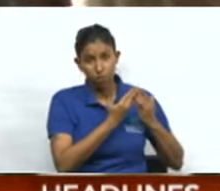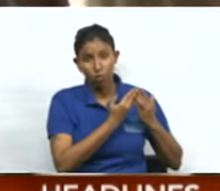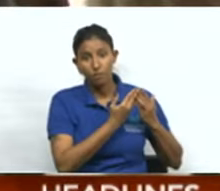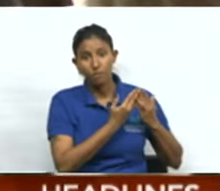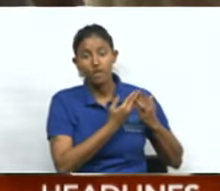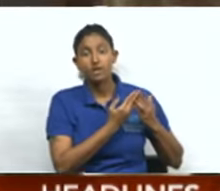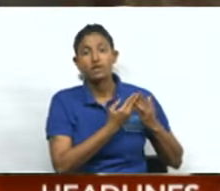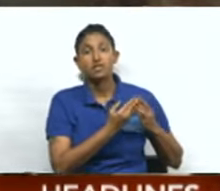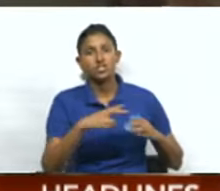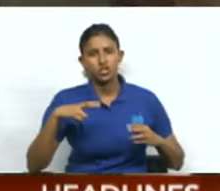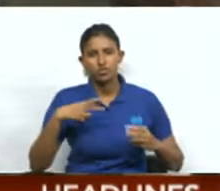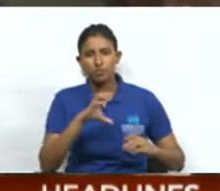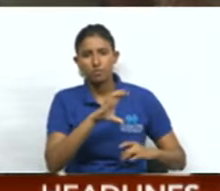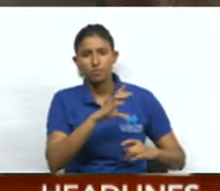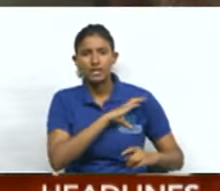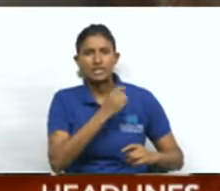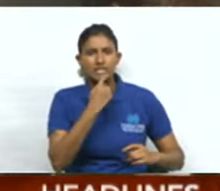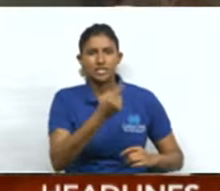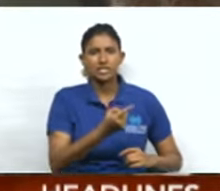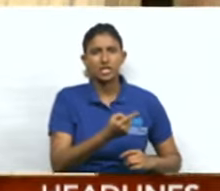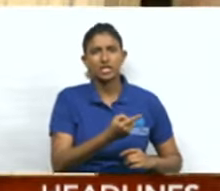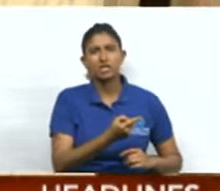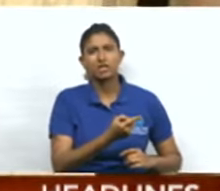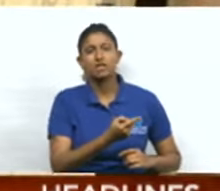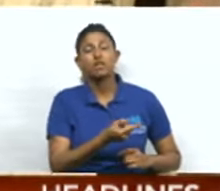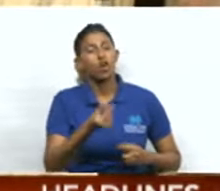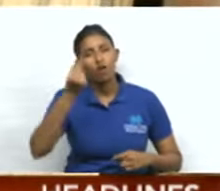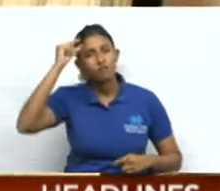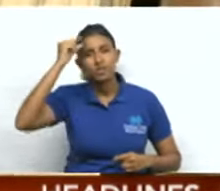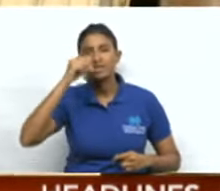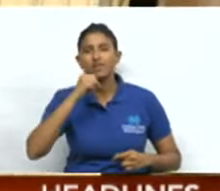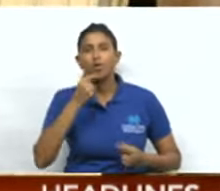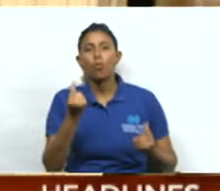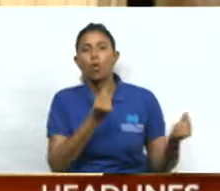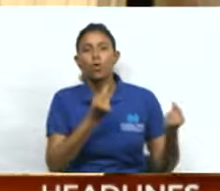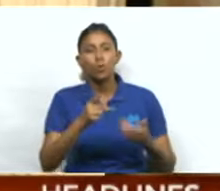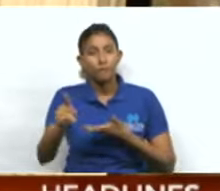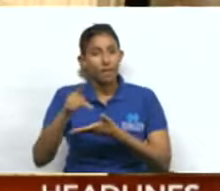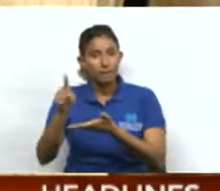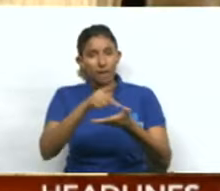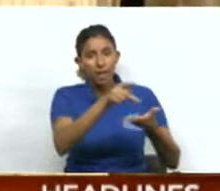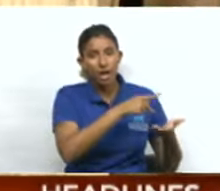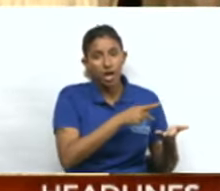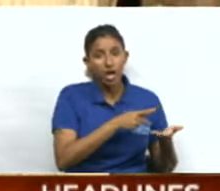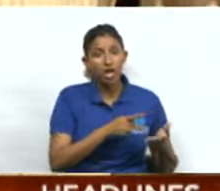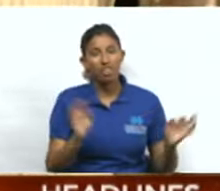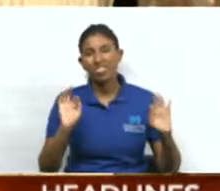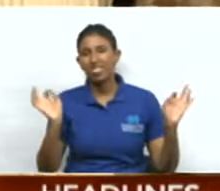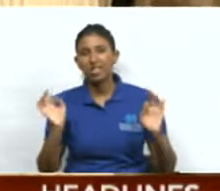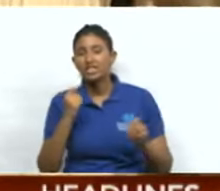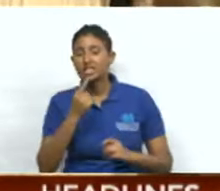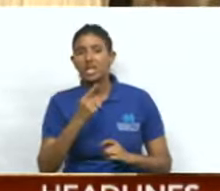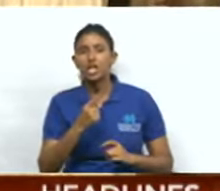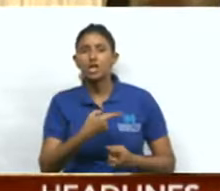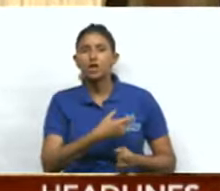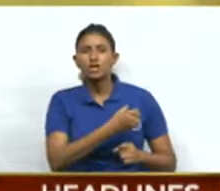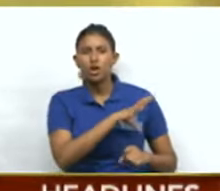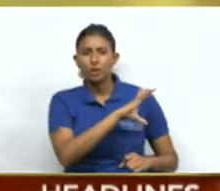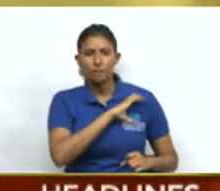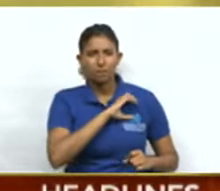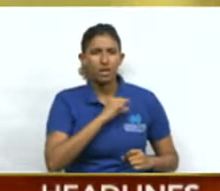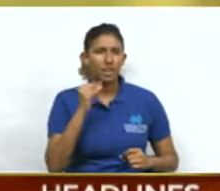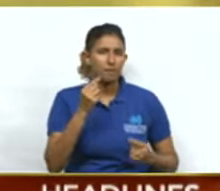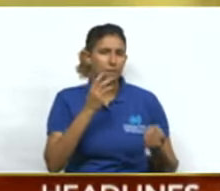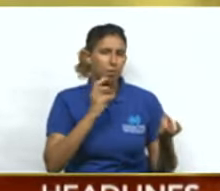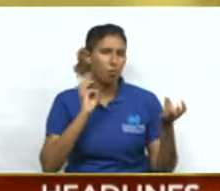is not doing officers a favor by paying back pay. He said the officers were a bit perturbed by the announcement during the budget debate and